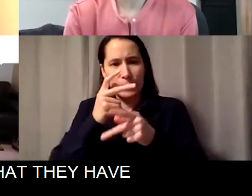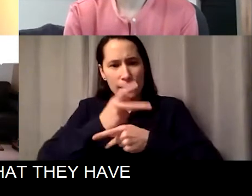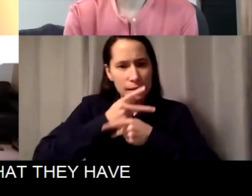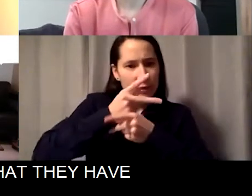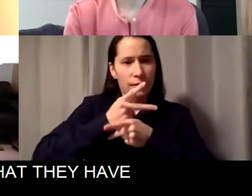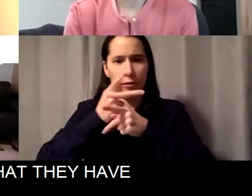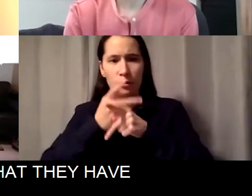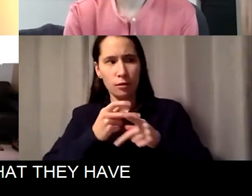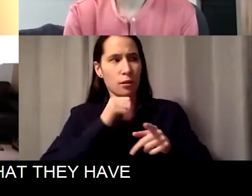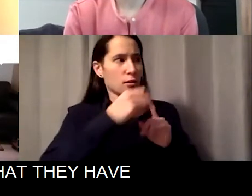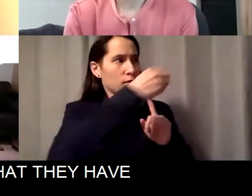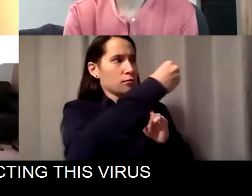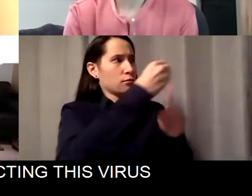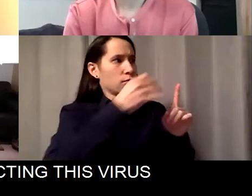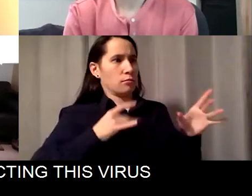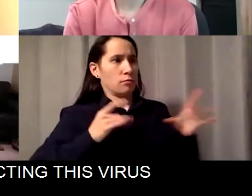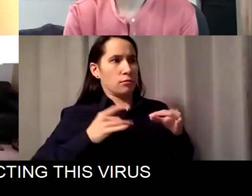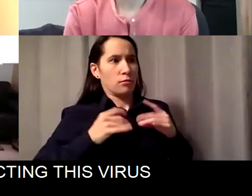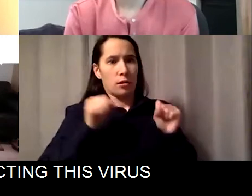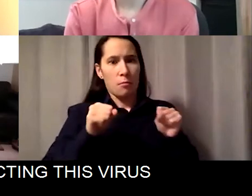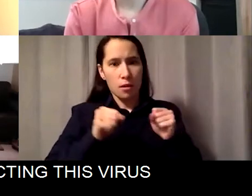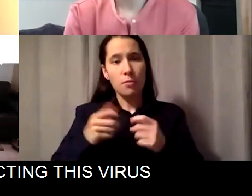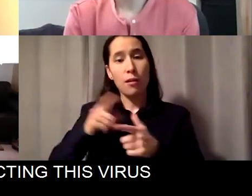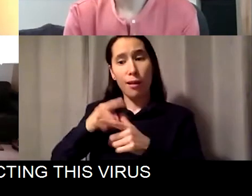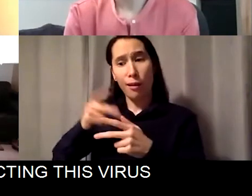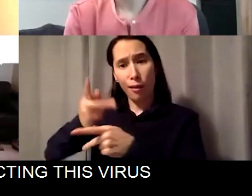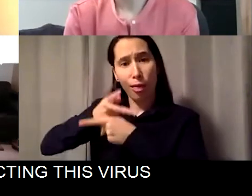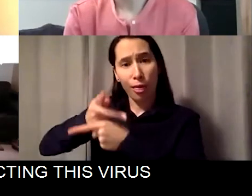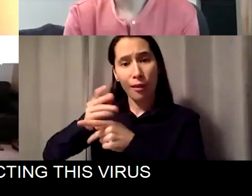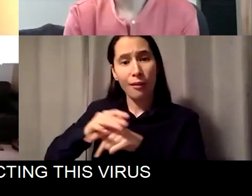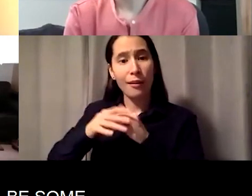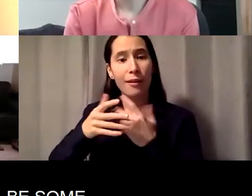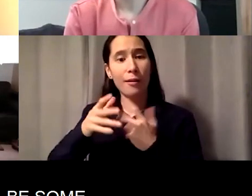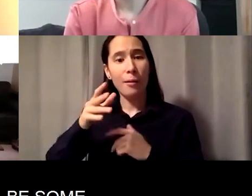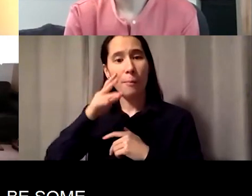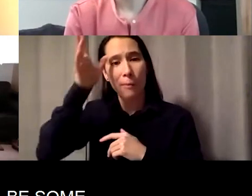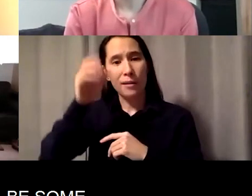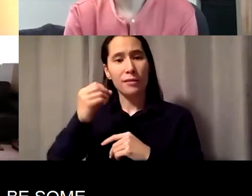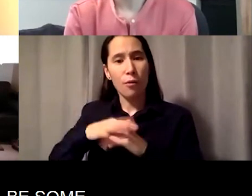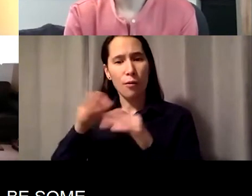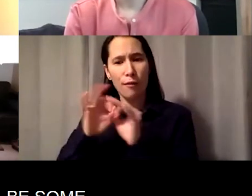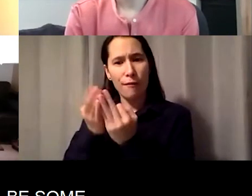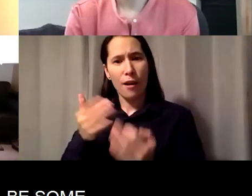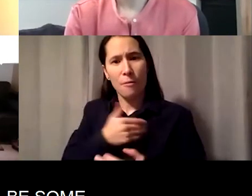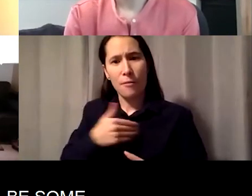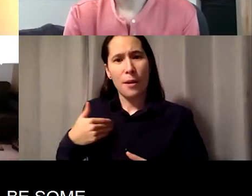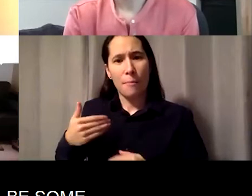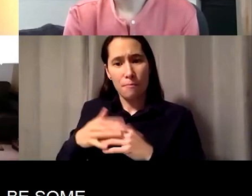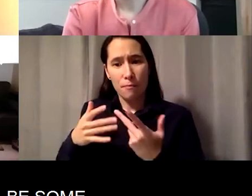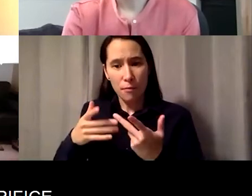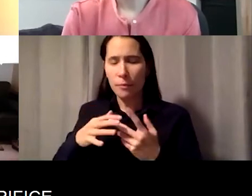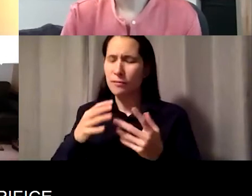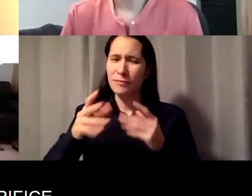not exposed themselves to the risk of contracting this virus and bringing it to their loved one. There will be some who will